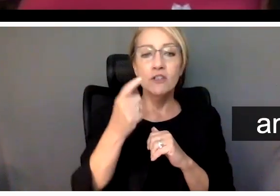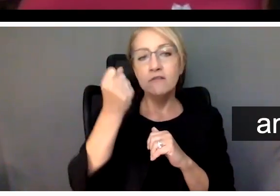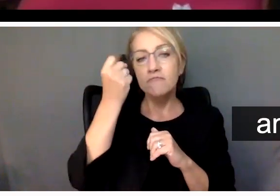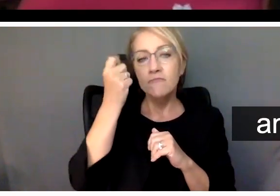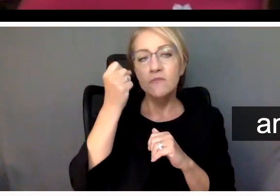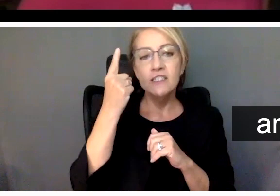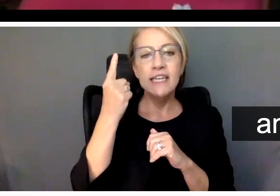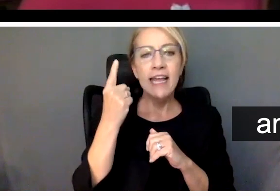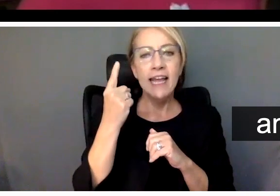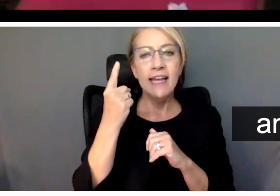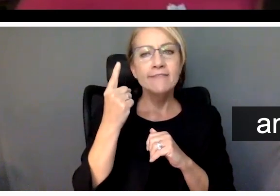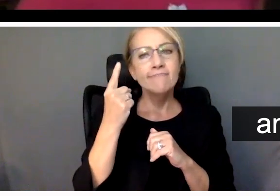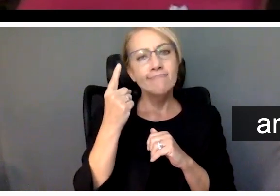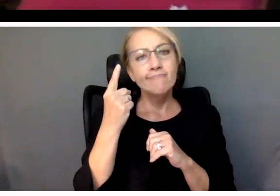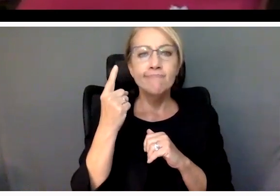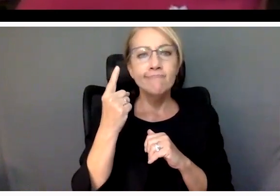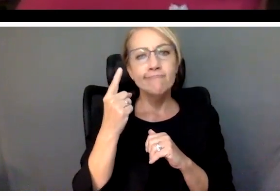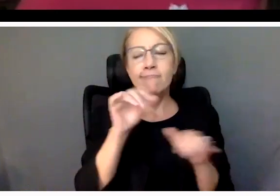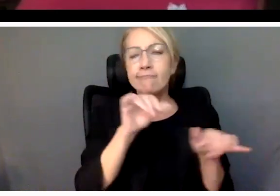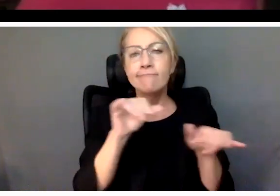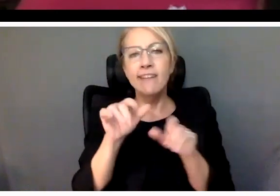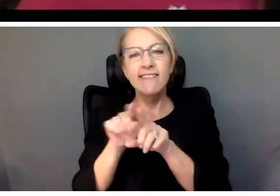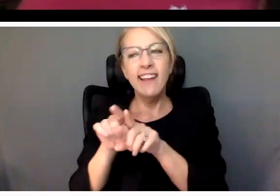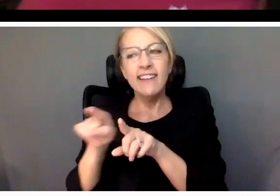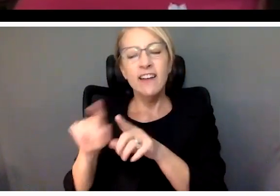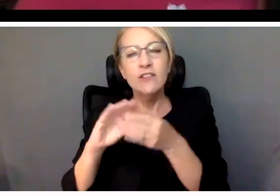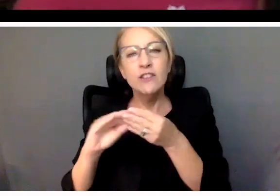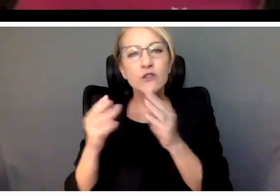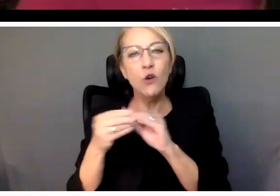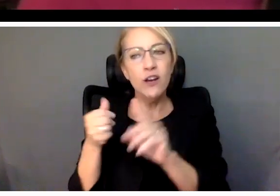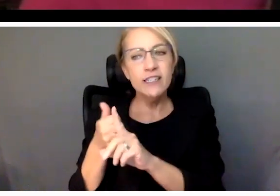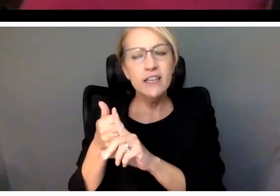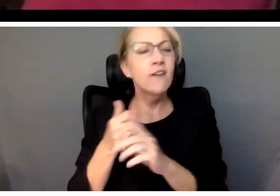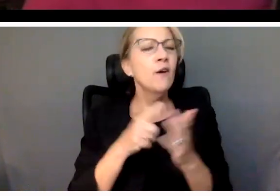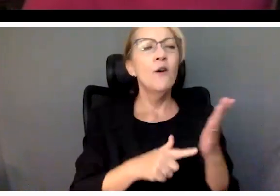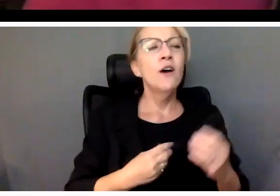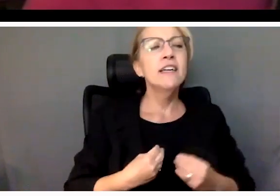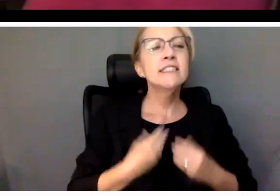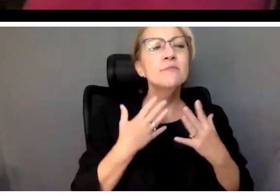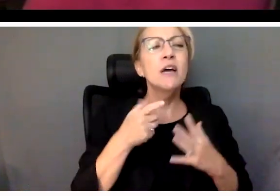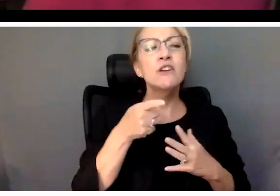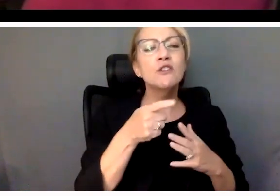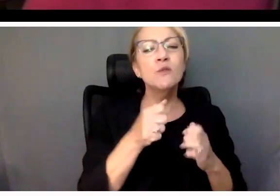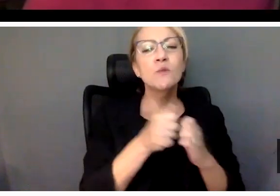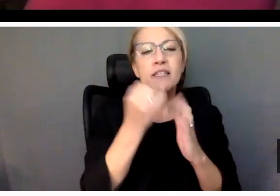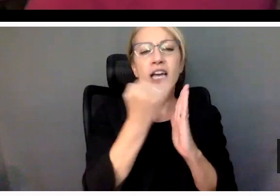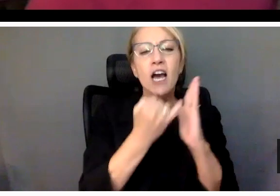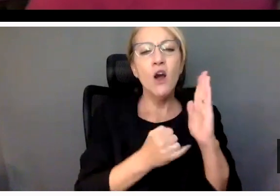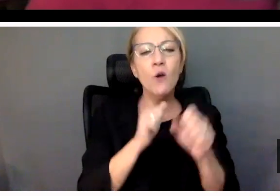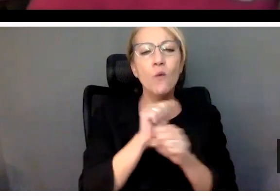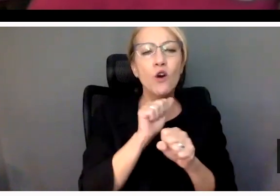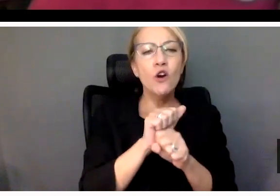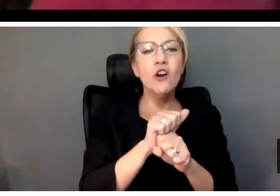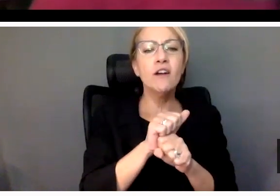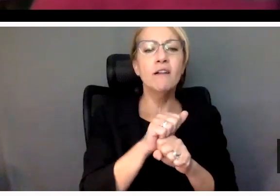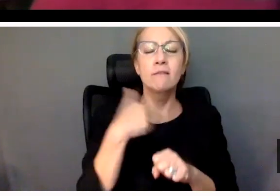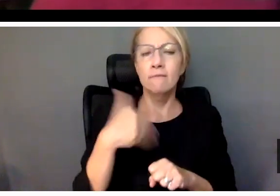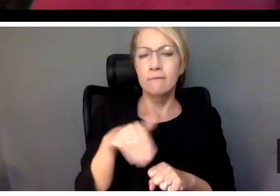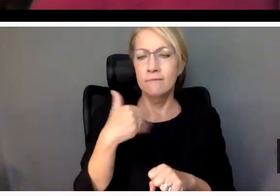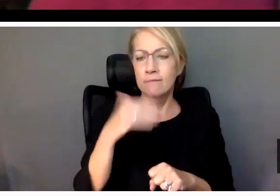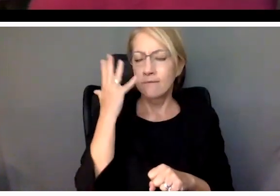like with the story itself, what inspired you with the artwork. We see the